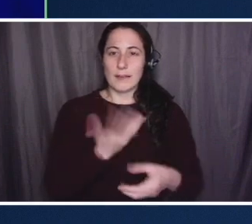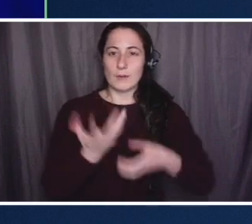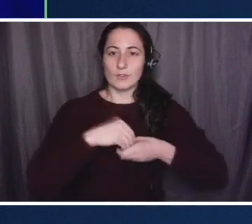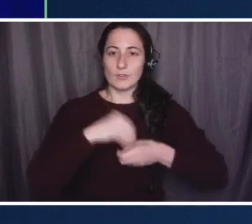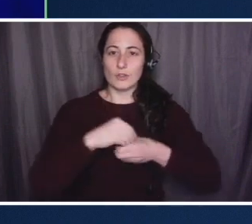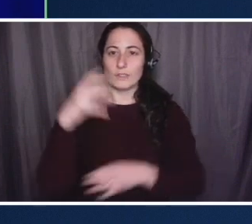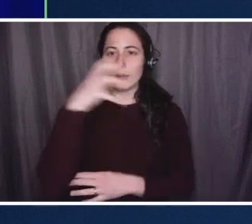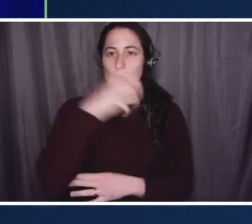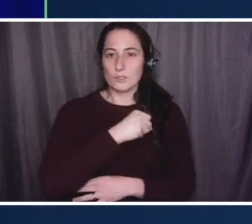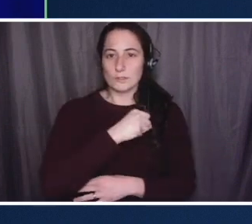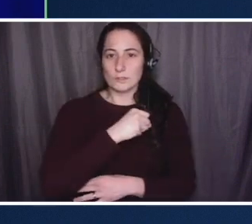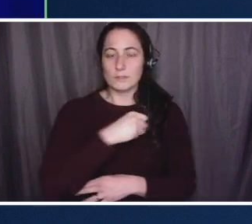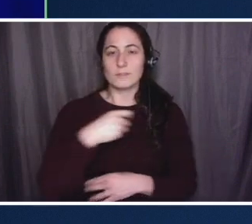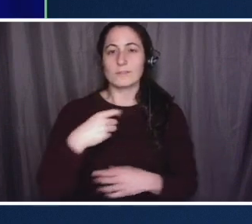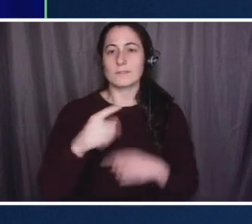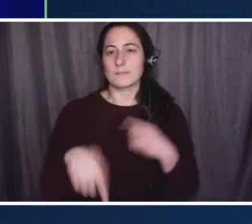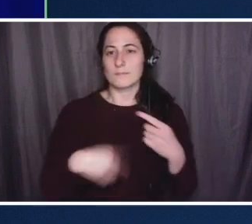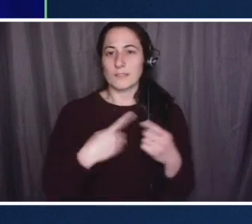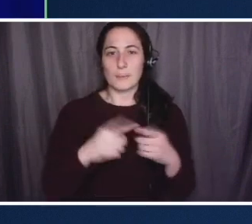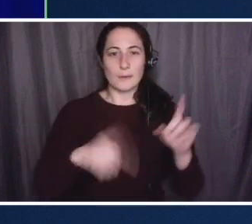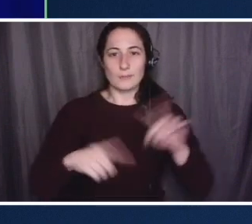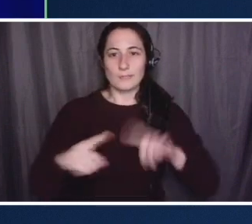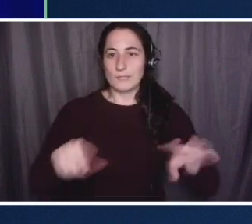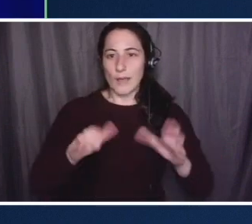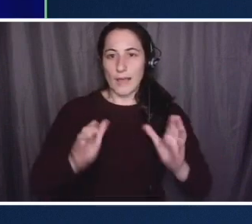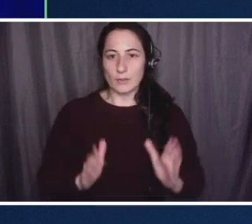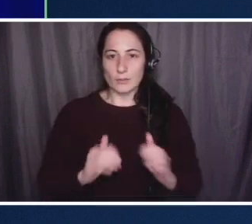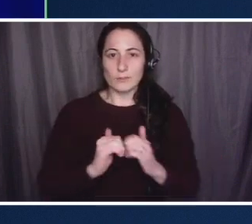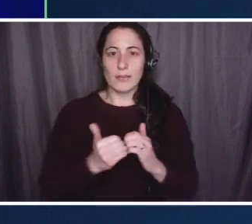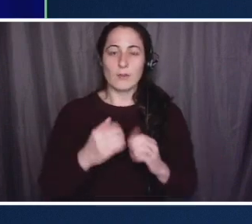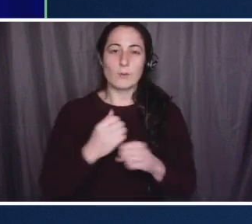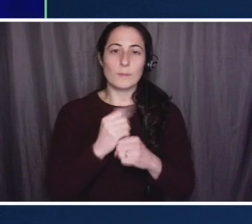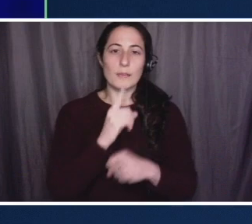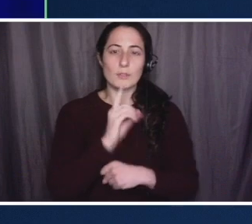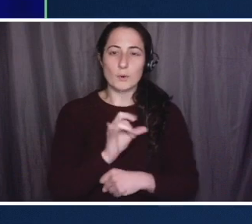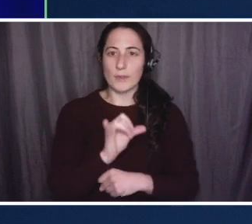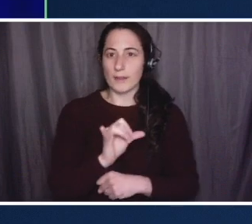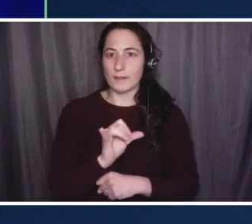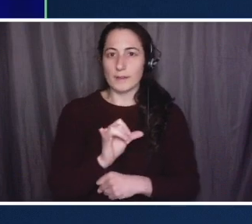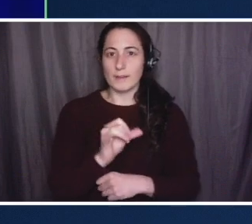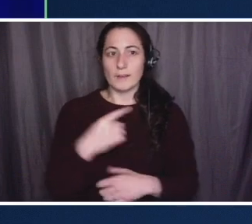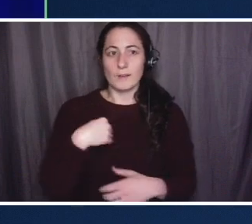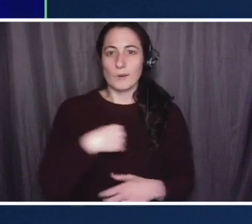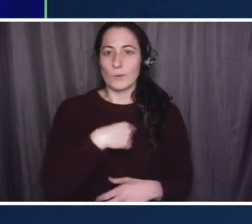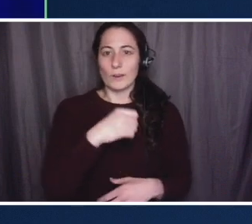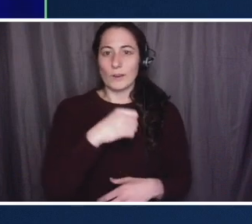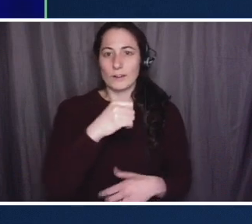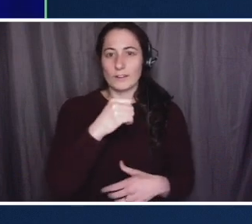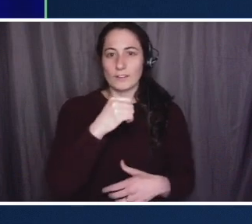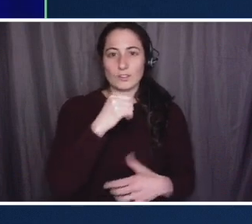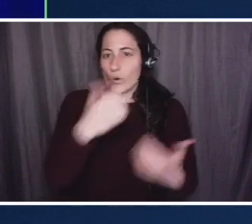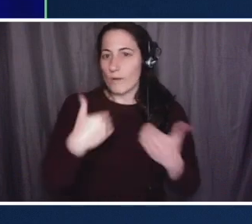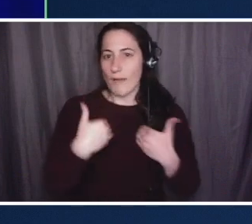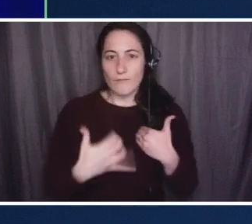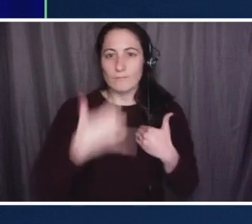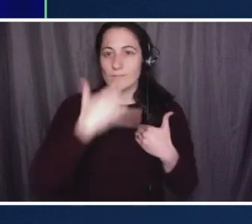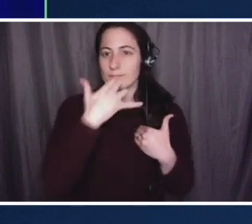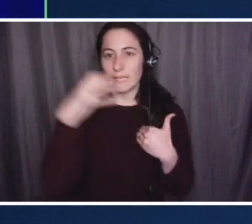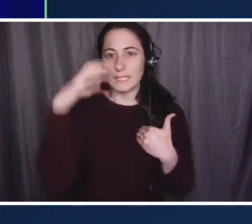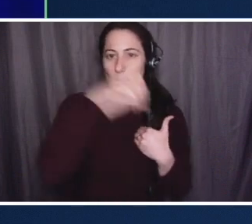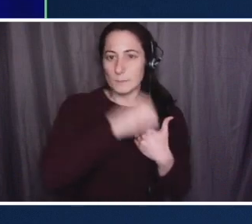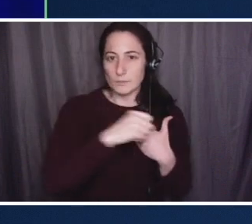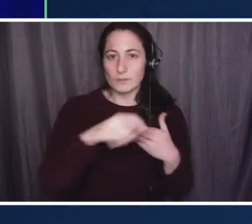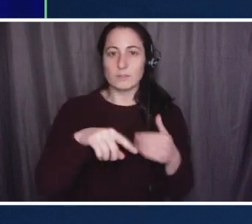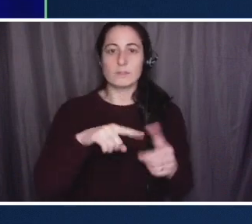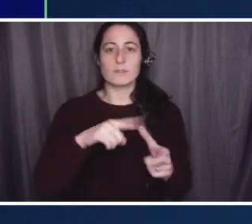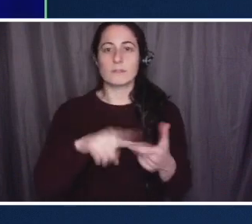make about various actors. How do we make sure that we don't have flawed assumptions, but also we create processes that allow other